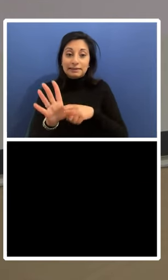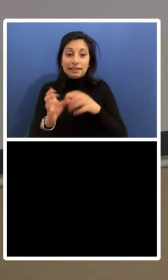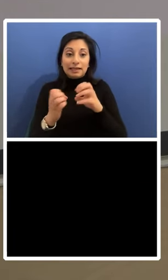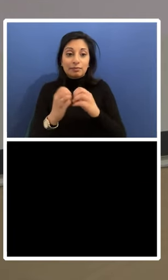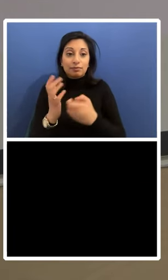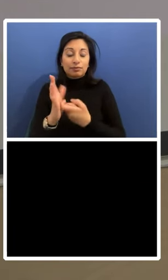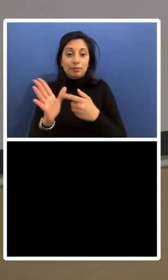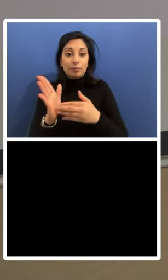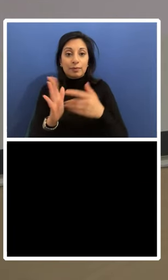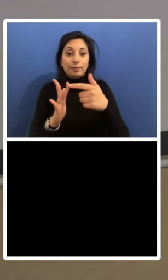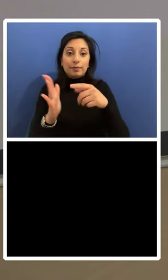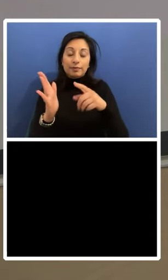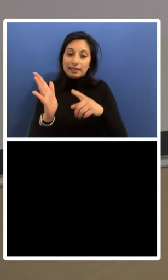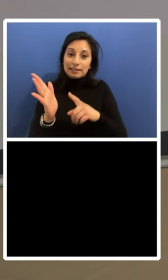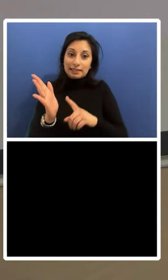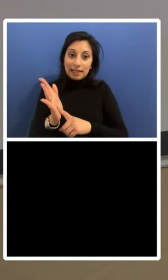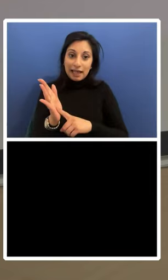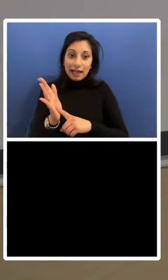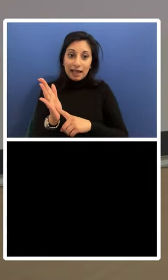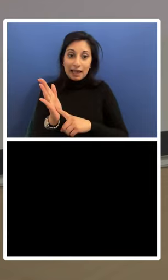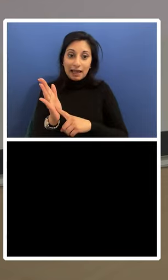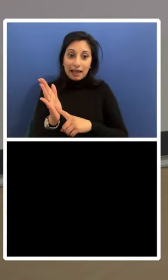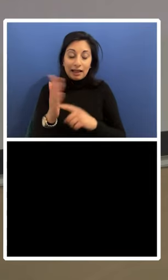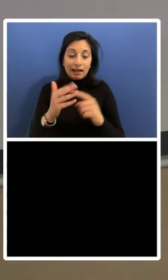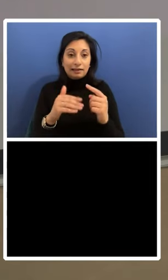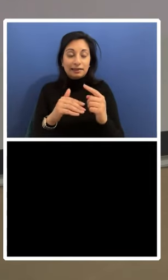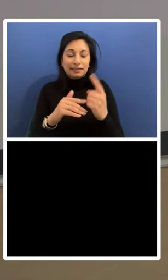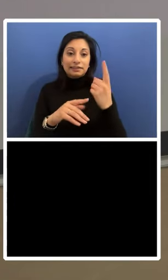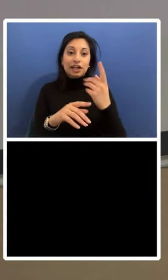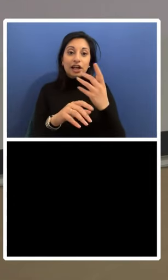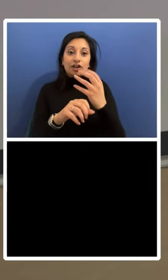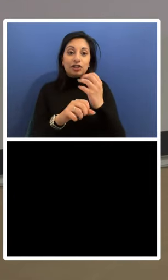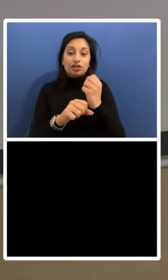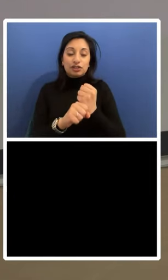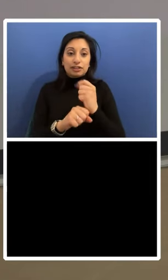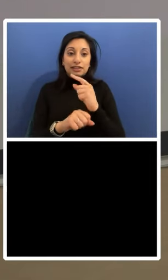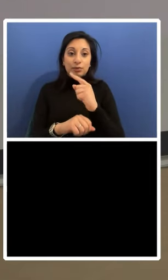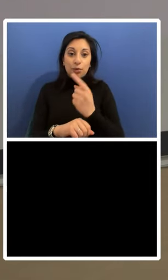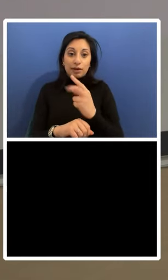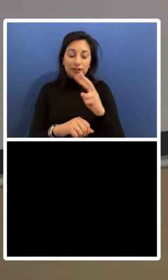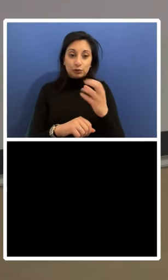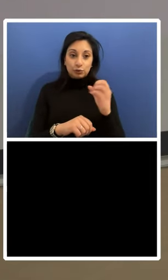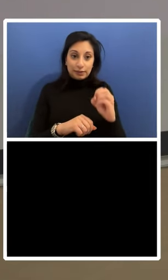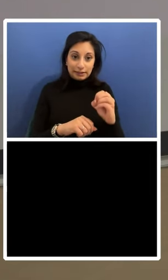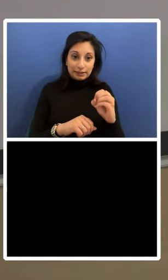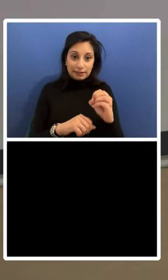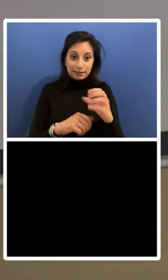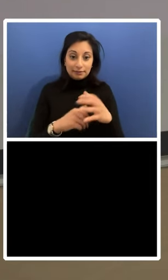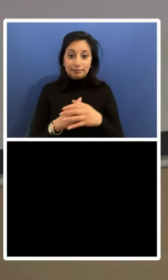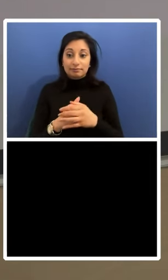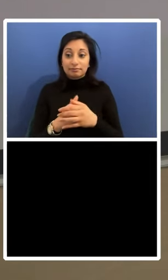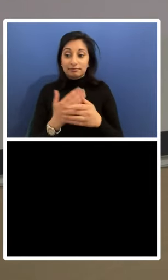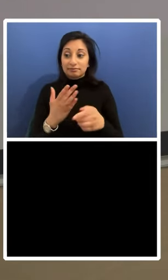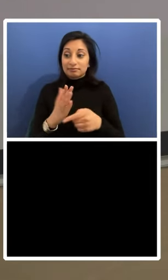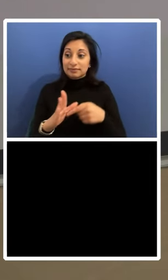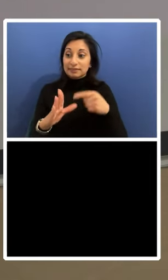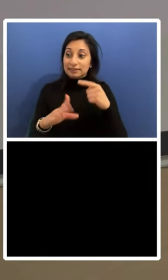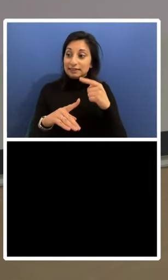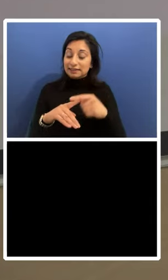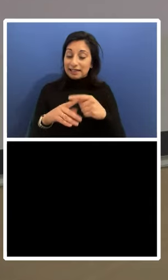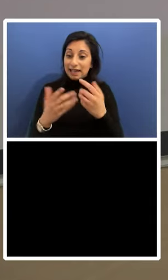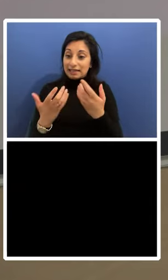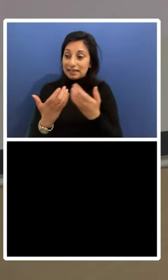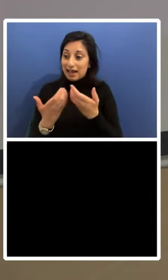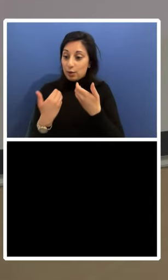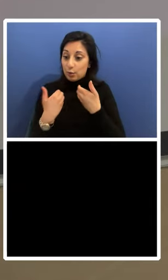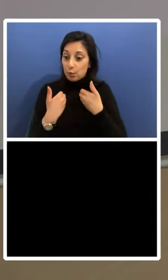very open to the conversation on instituting kind of minimum standards for how you tax the super rich. How you do that,